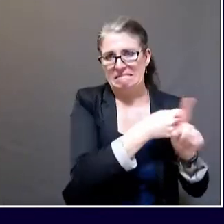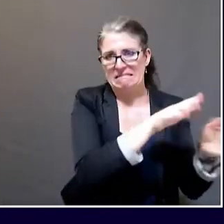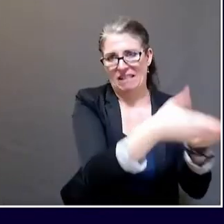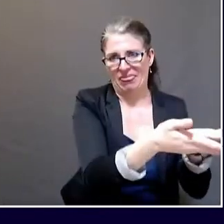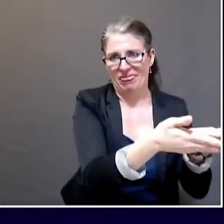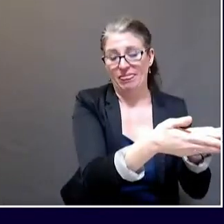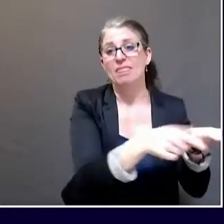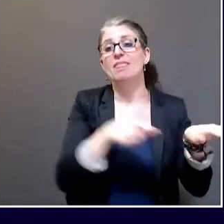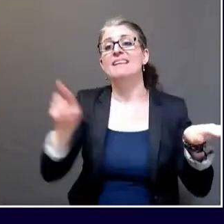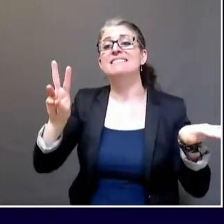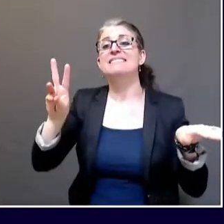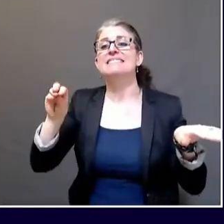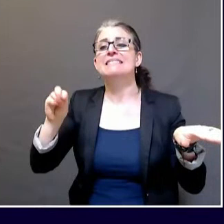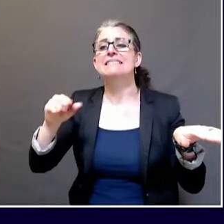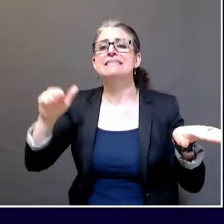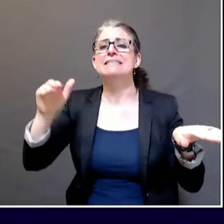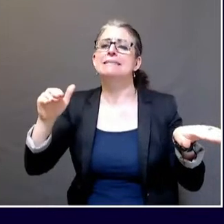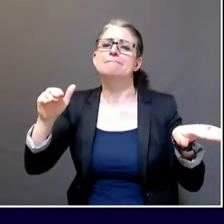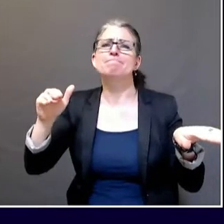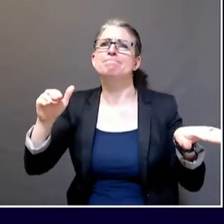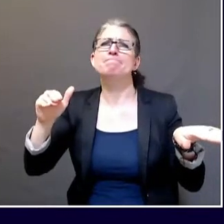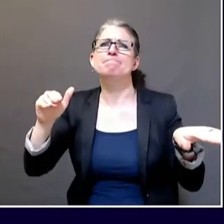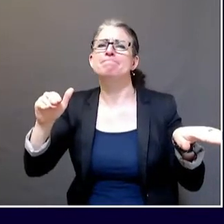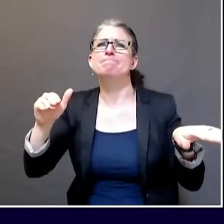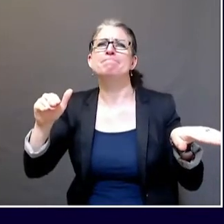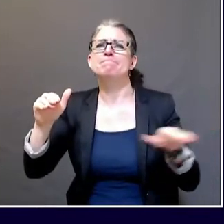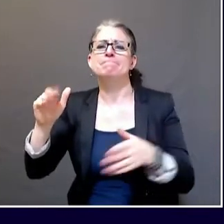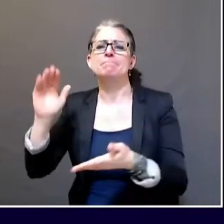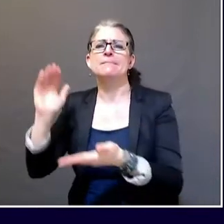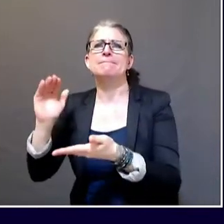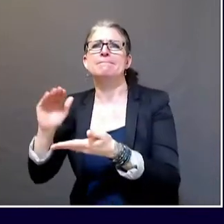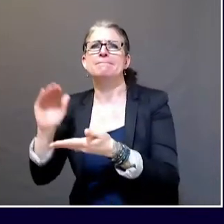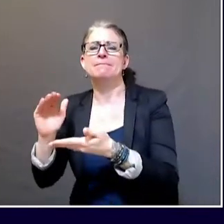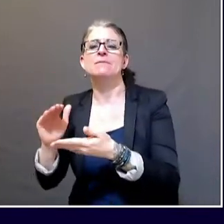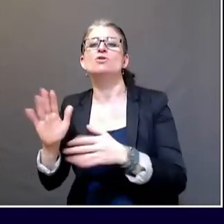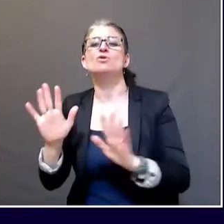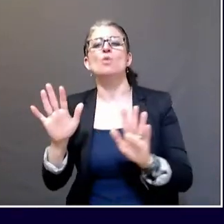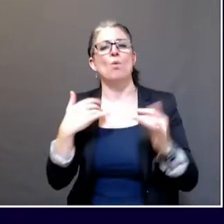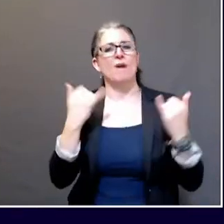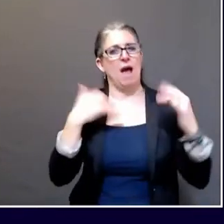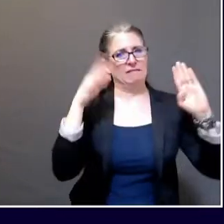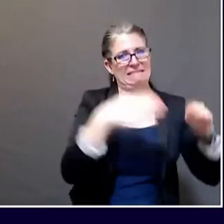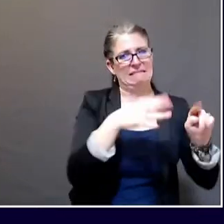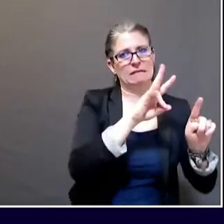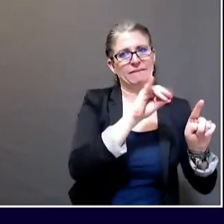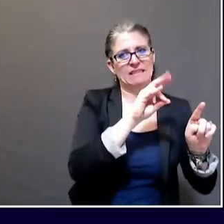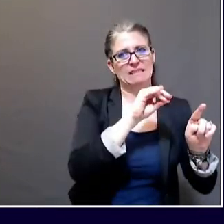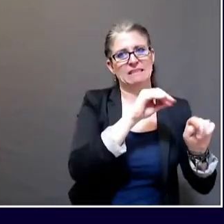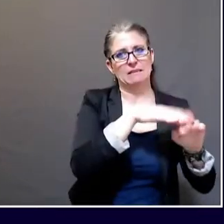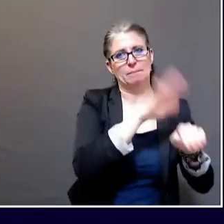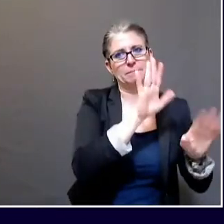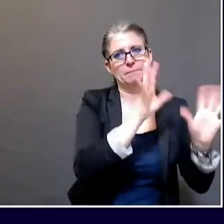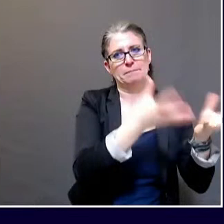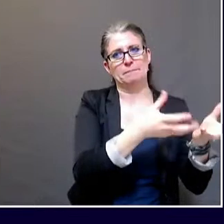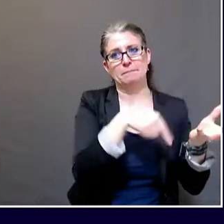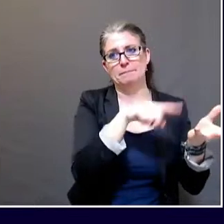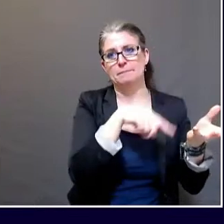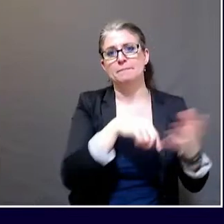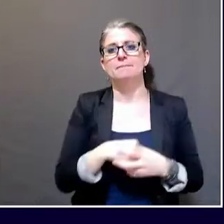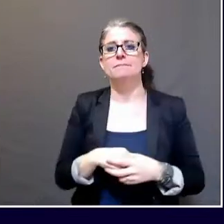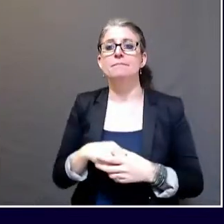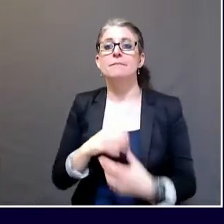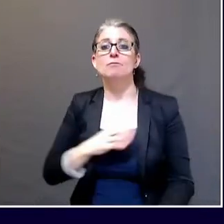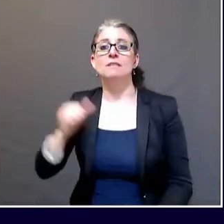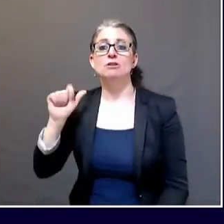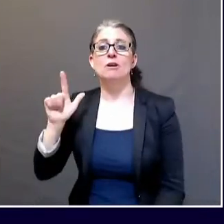are 70 and older. And that's primarily because in the state of Maine, there's about 193,000 people who